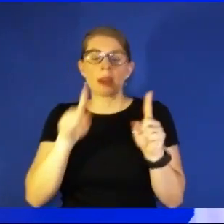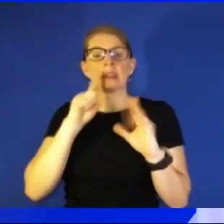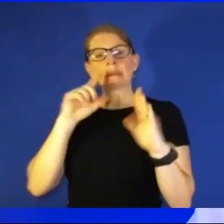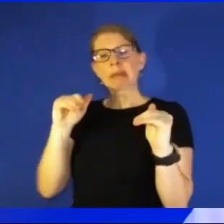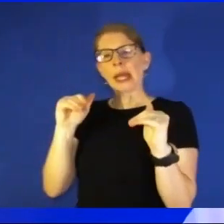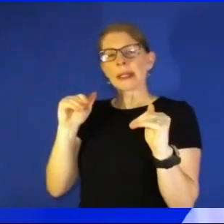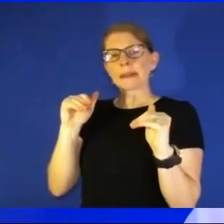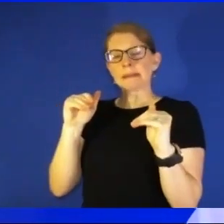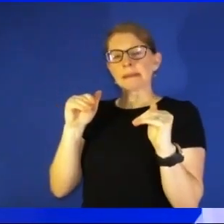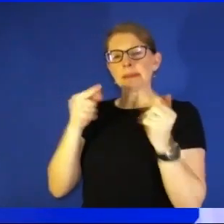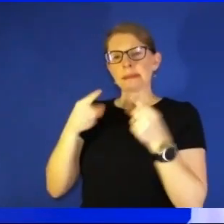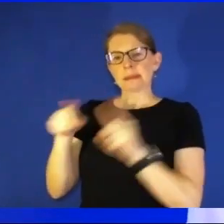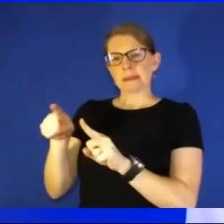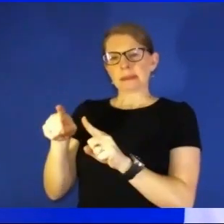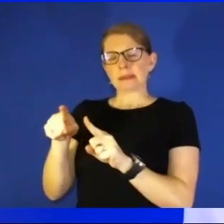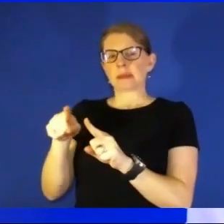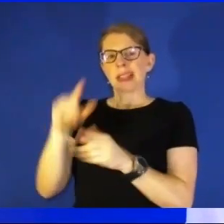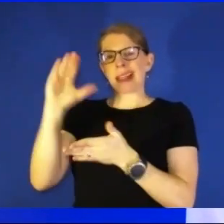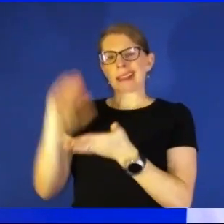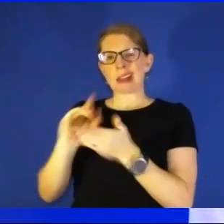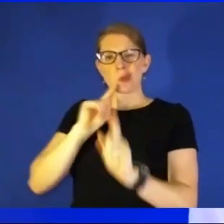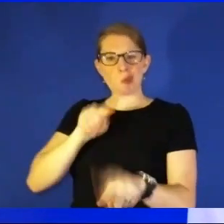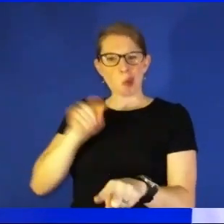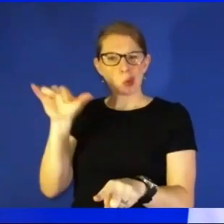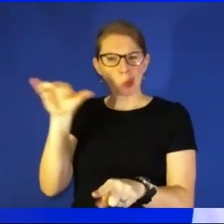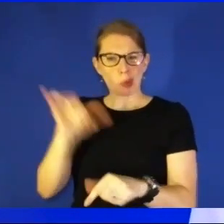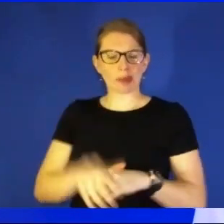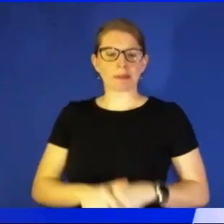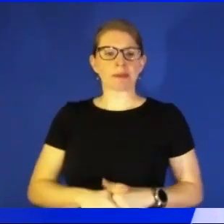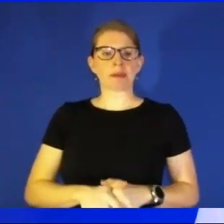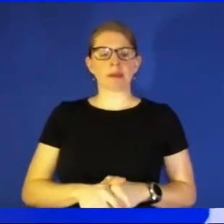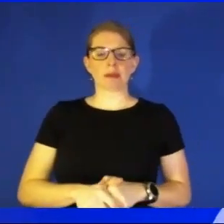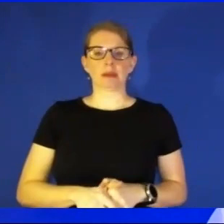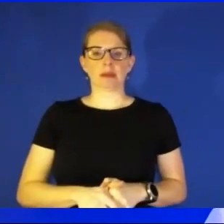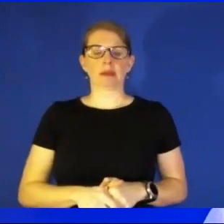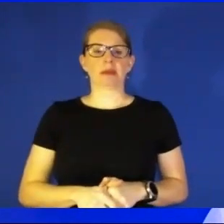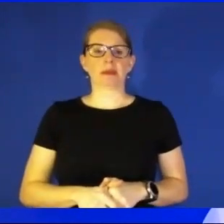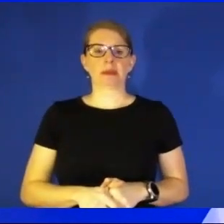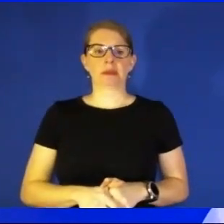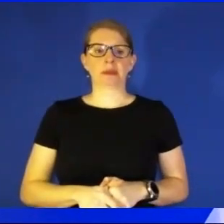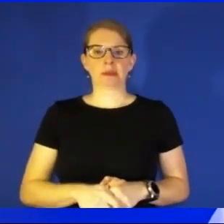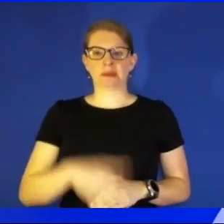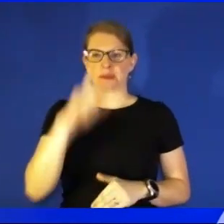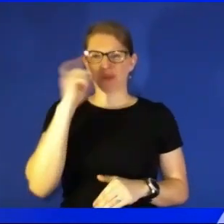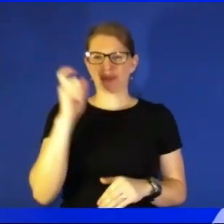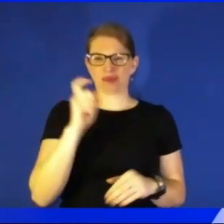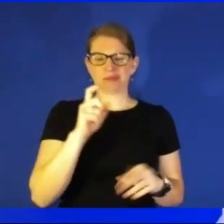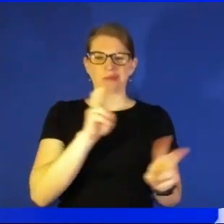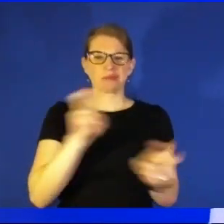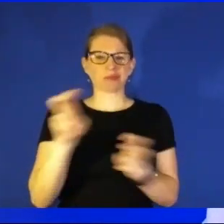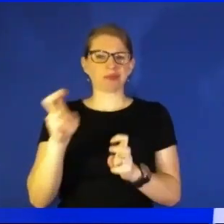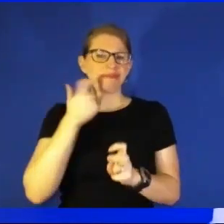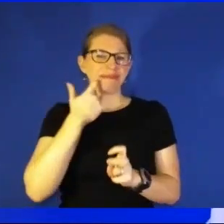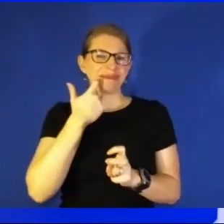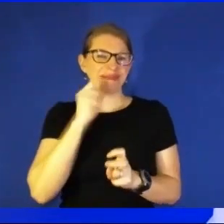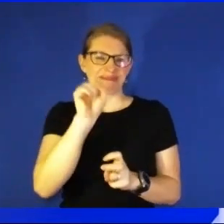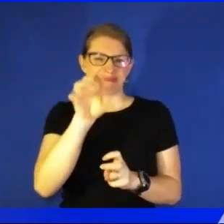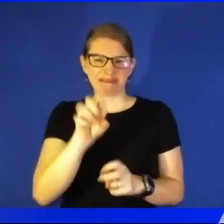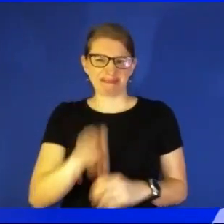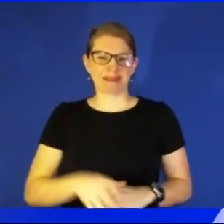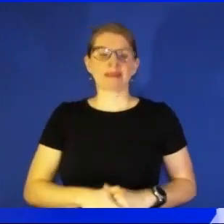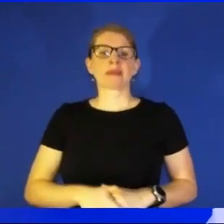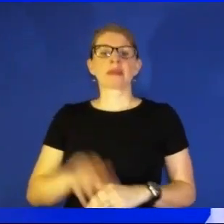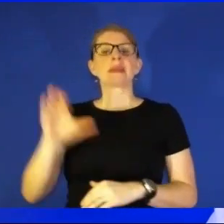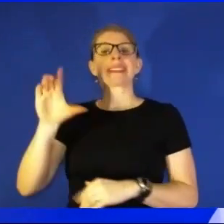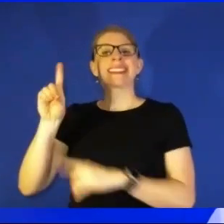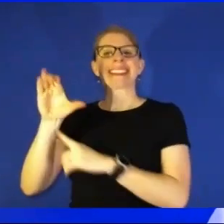is probably not a true reflection because of these issues that I've just talked about. But overall, they will present the numbers they